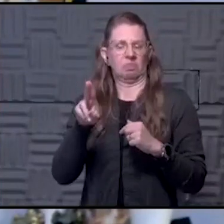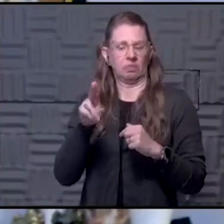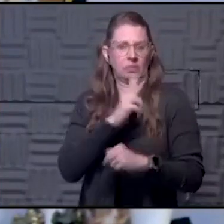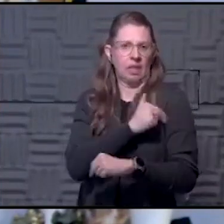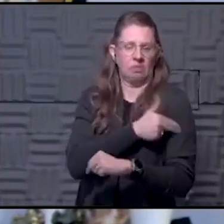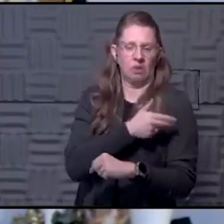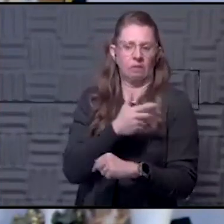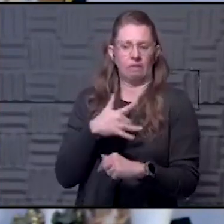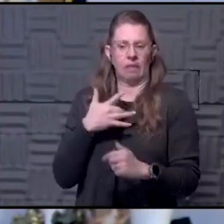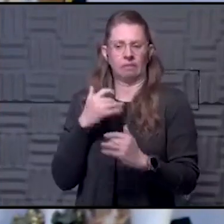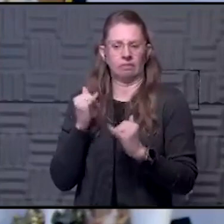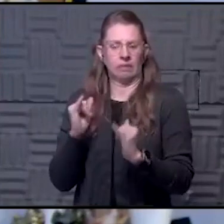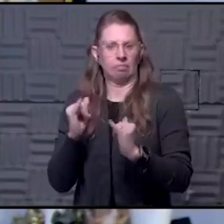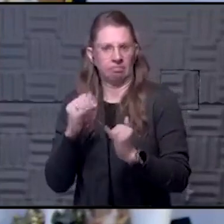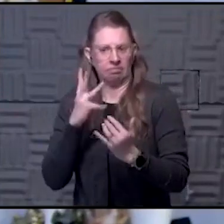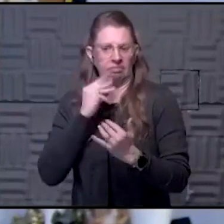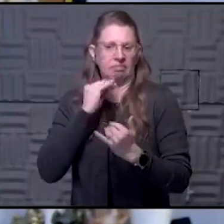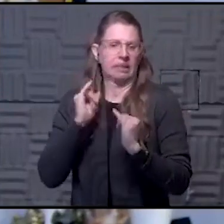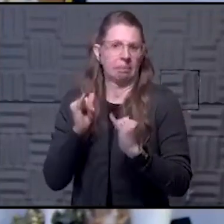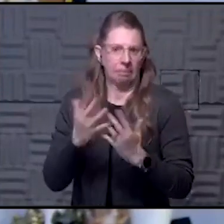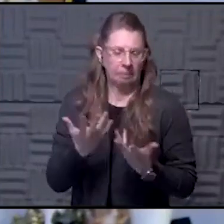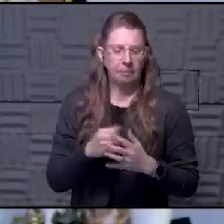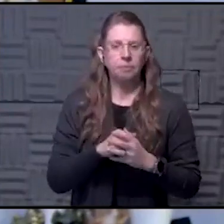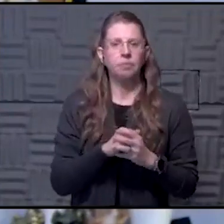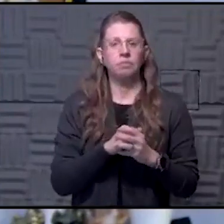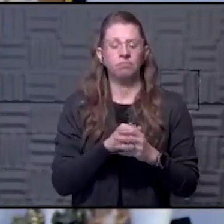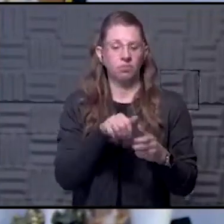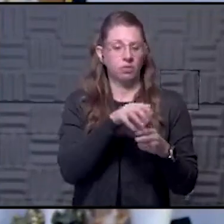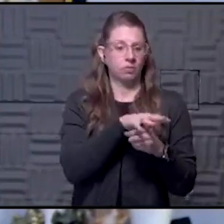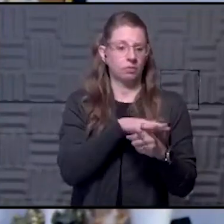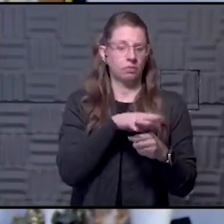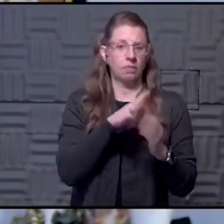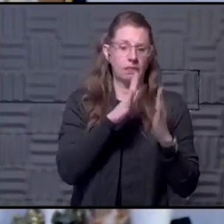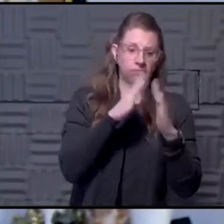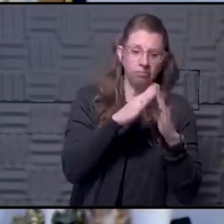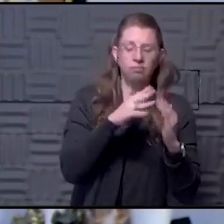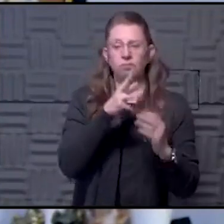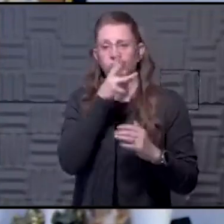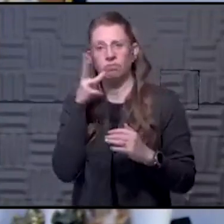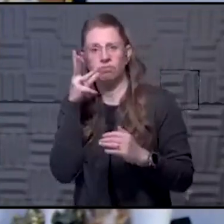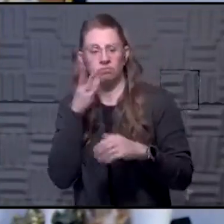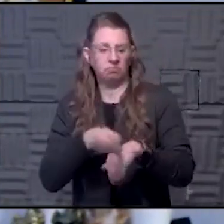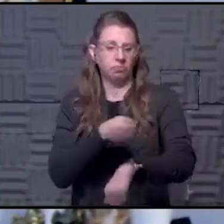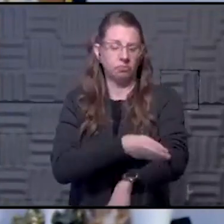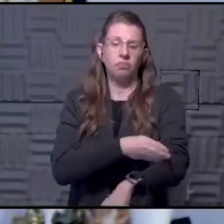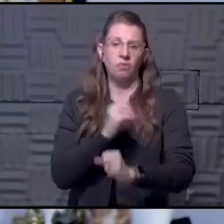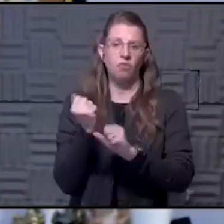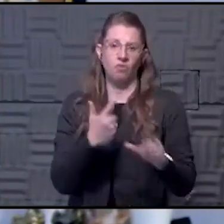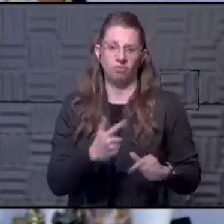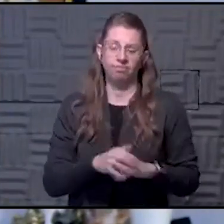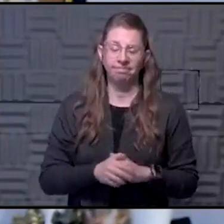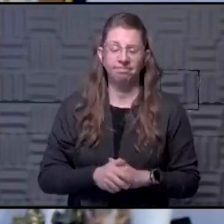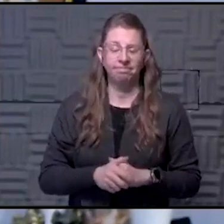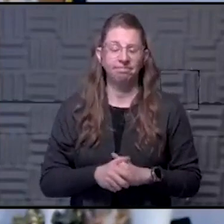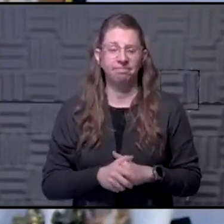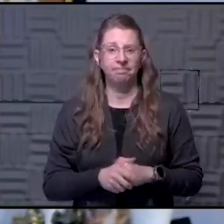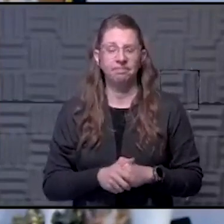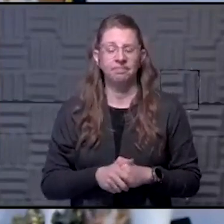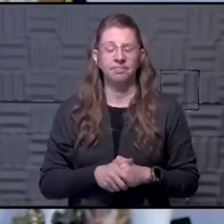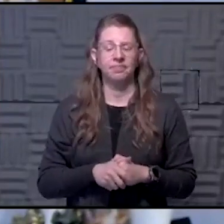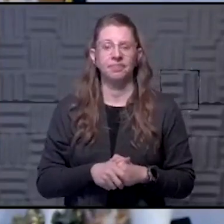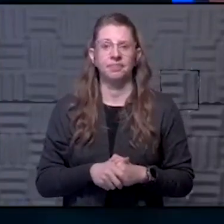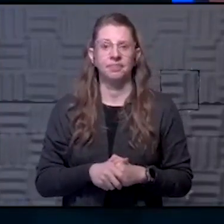or rural or remote sites, that's all getting better. So very, very upbeat in terms of the numbers.